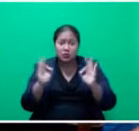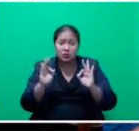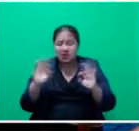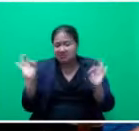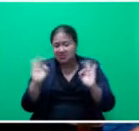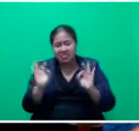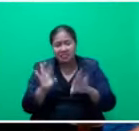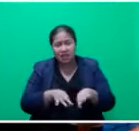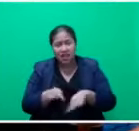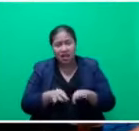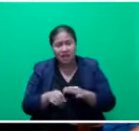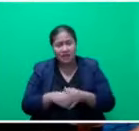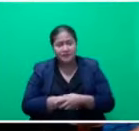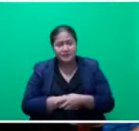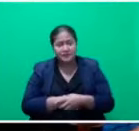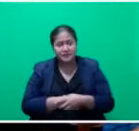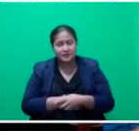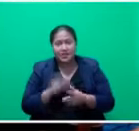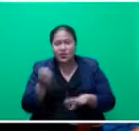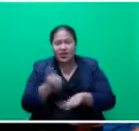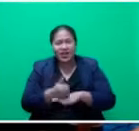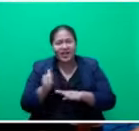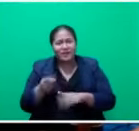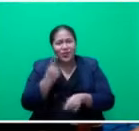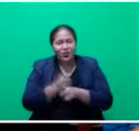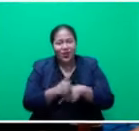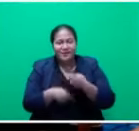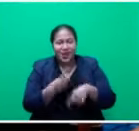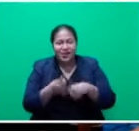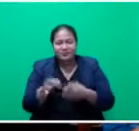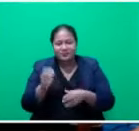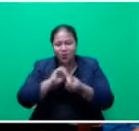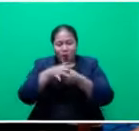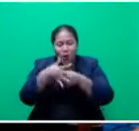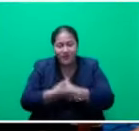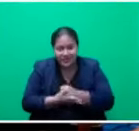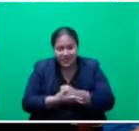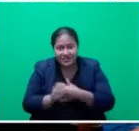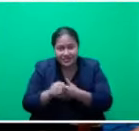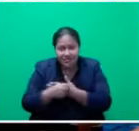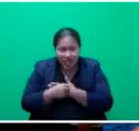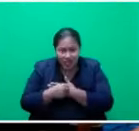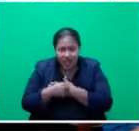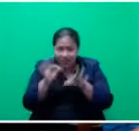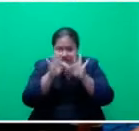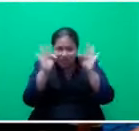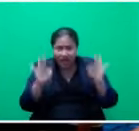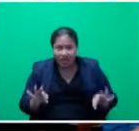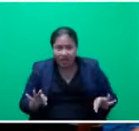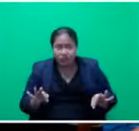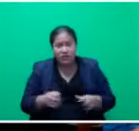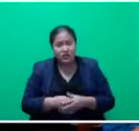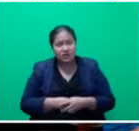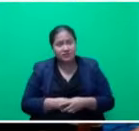Speaker, the government talks grandly about its so-called COVID-safe recovery framework. They